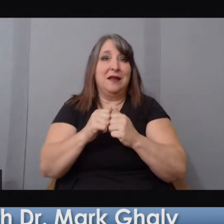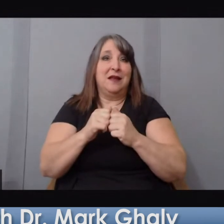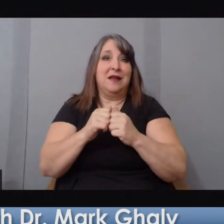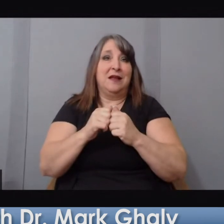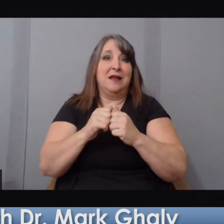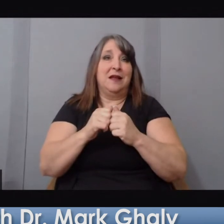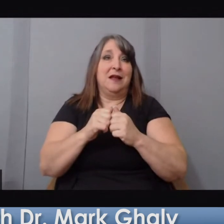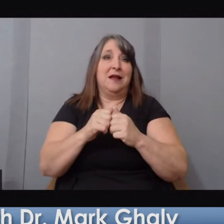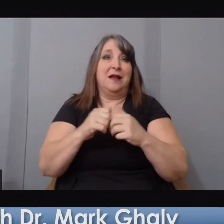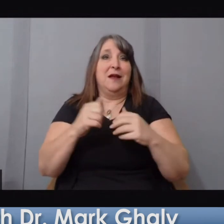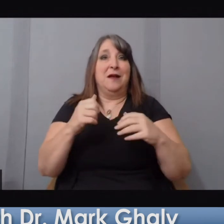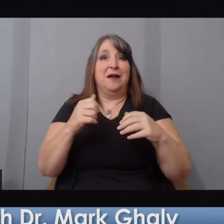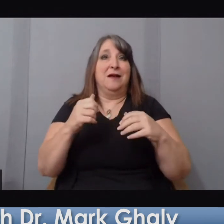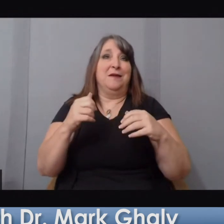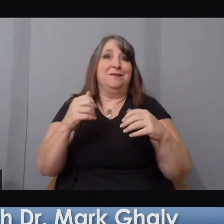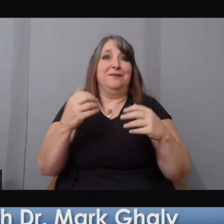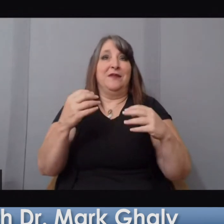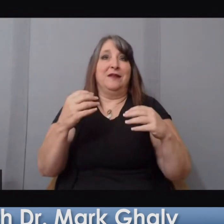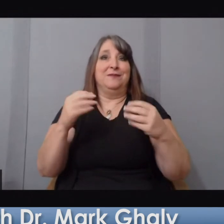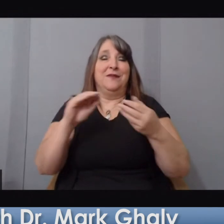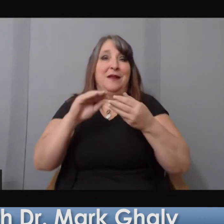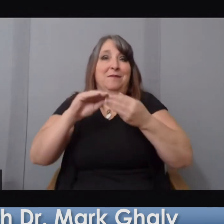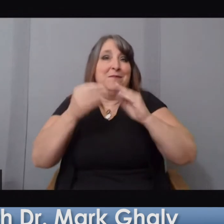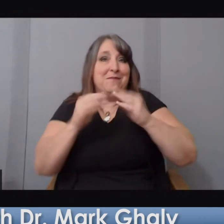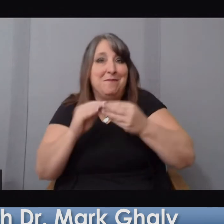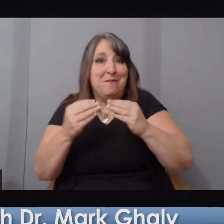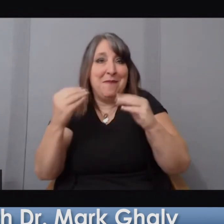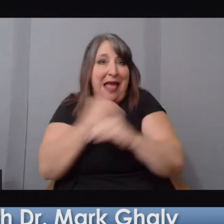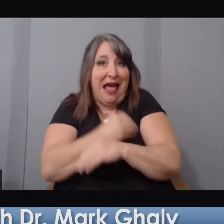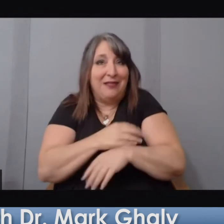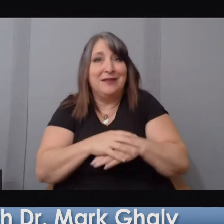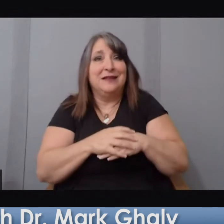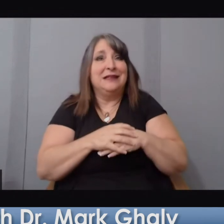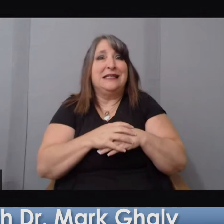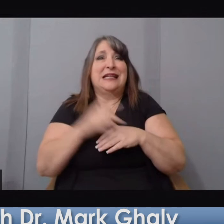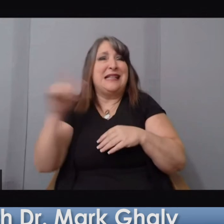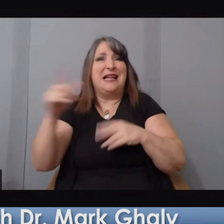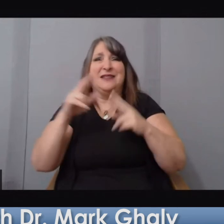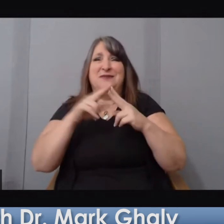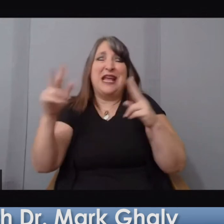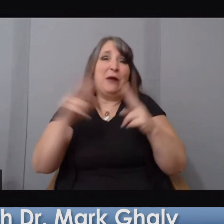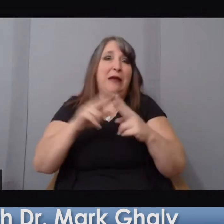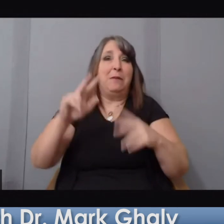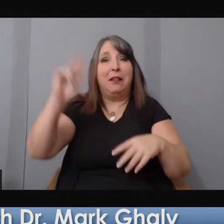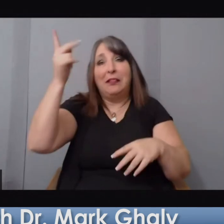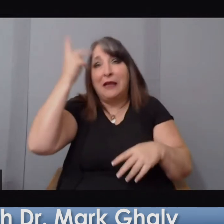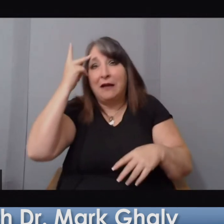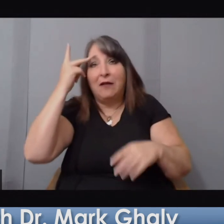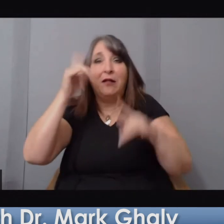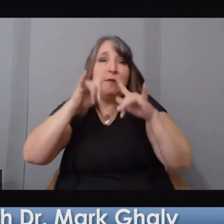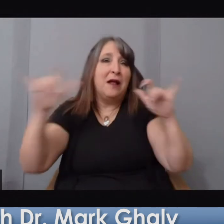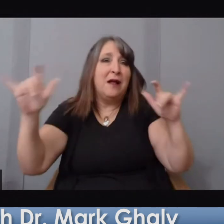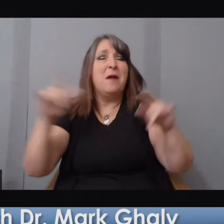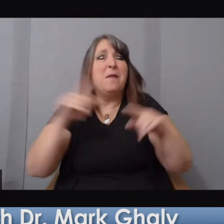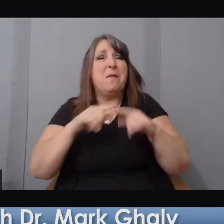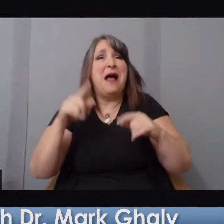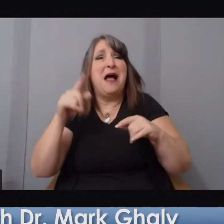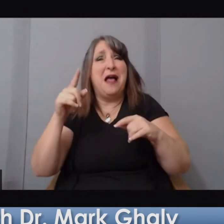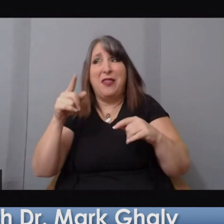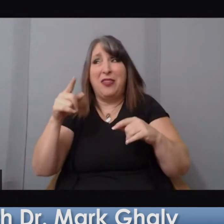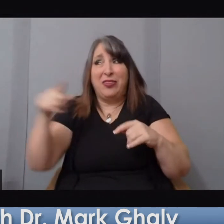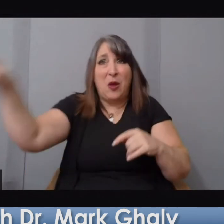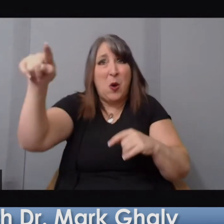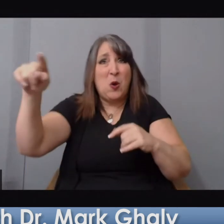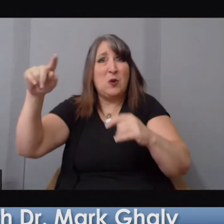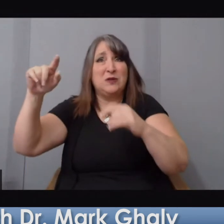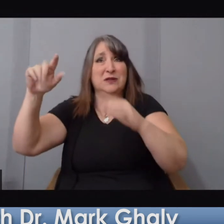highly politicized, and now the vaccines seem to be headed that direction as well. They wanted me to ask you directly, since